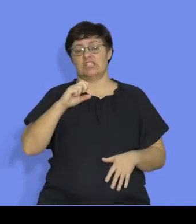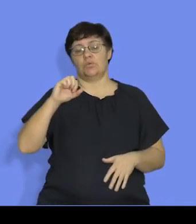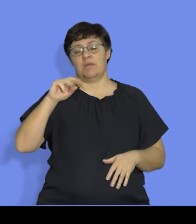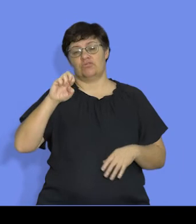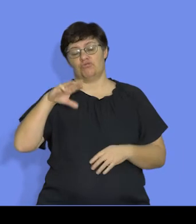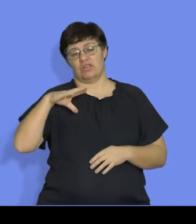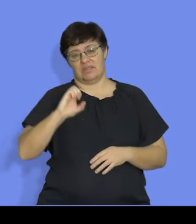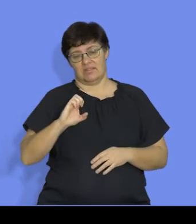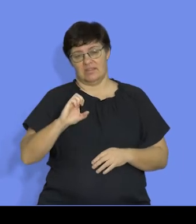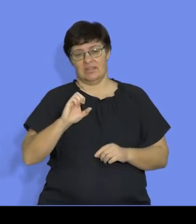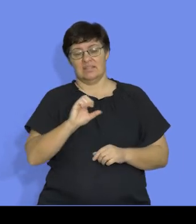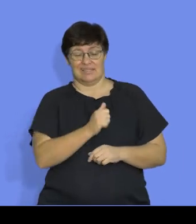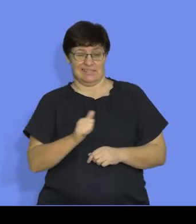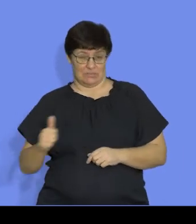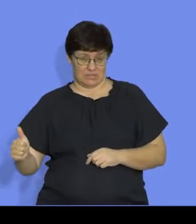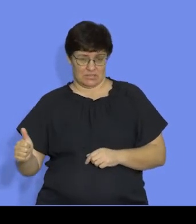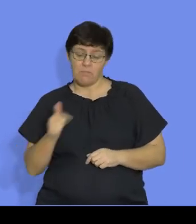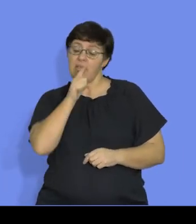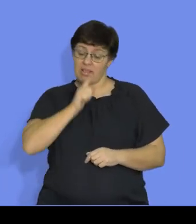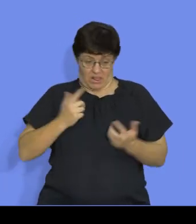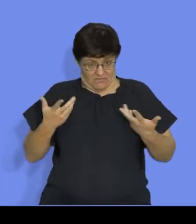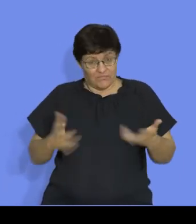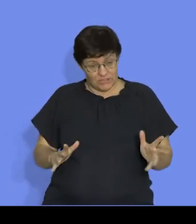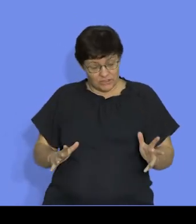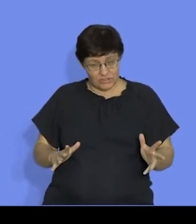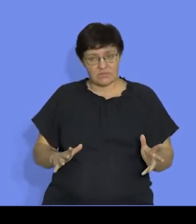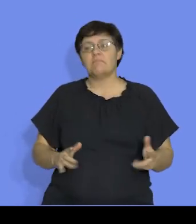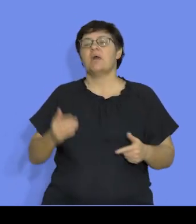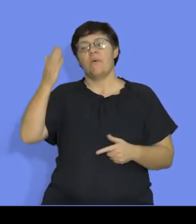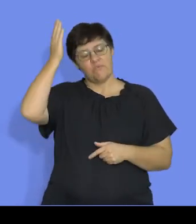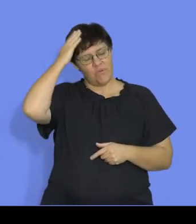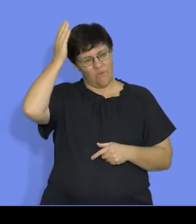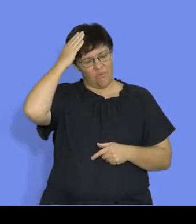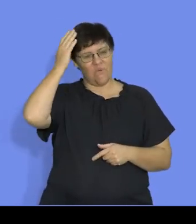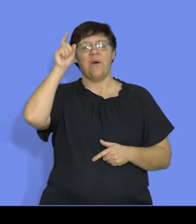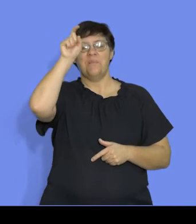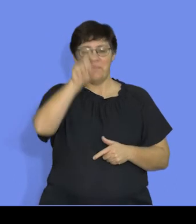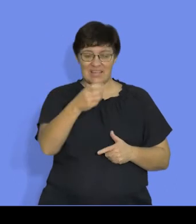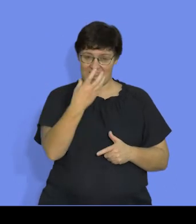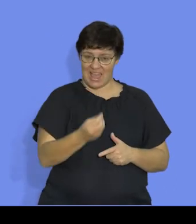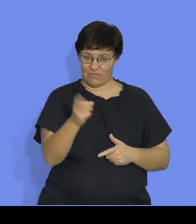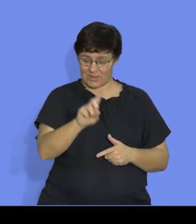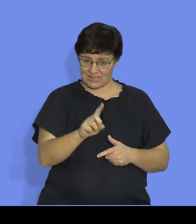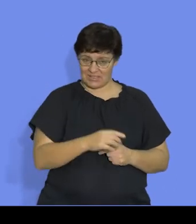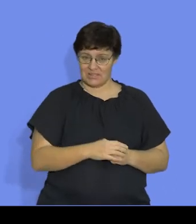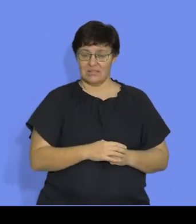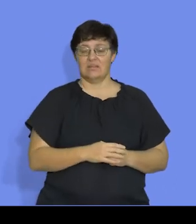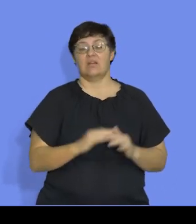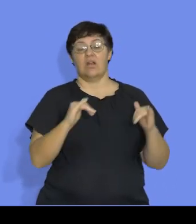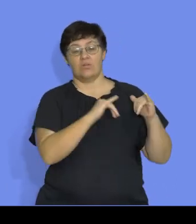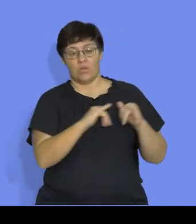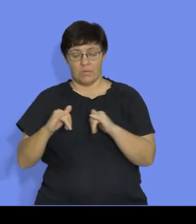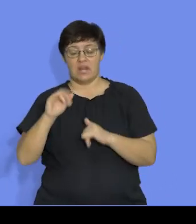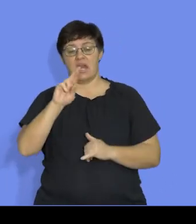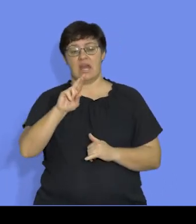sequence. So when I've been told that it is a geometric sequence, I know that there has to be a common ratio